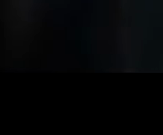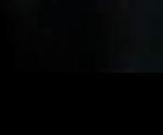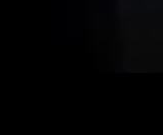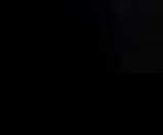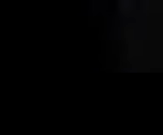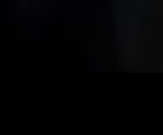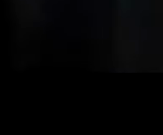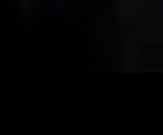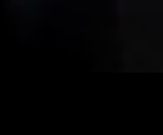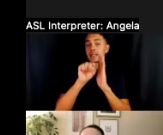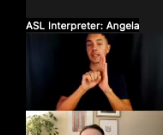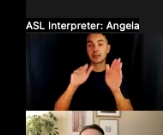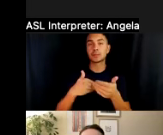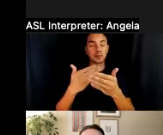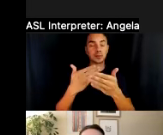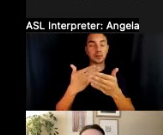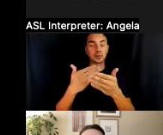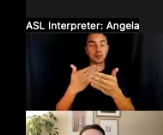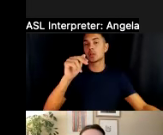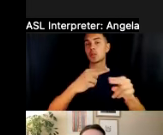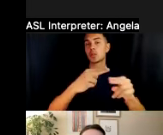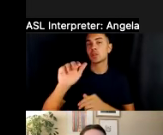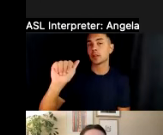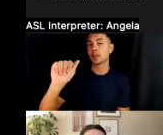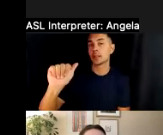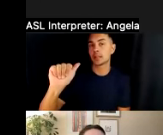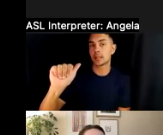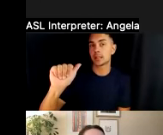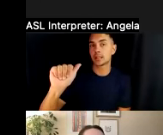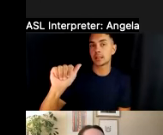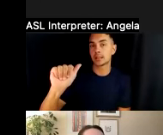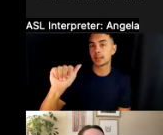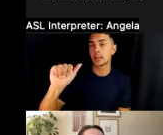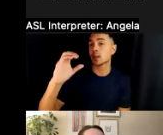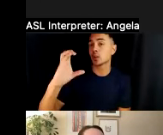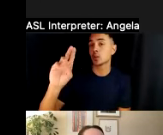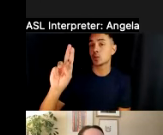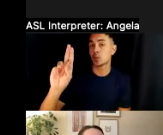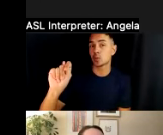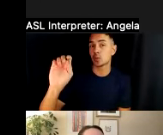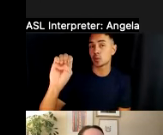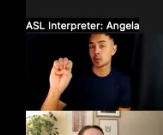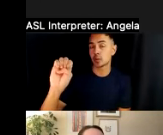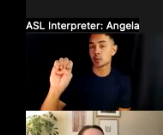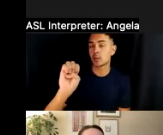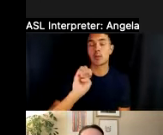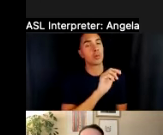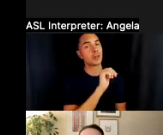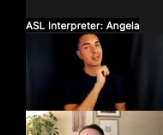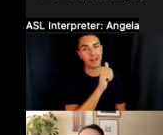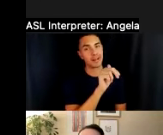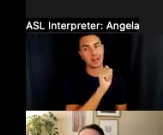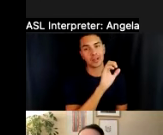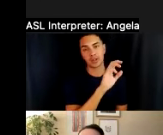states offer an acute or a non-acute medical exam. An acute exam typically